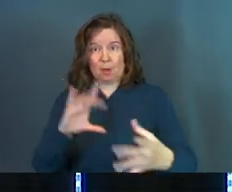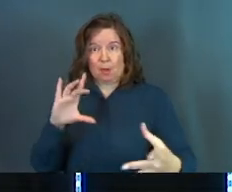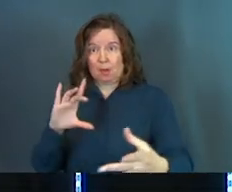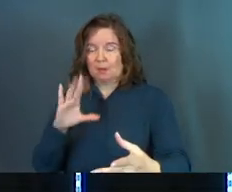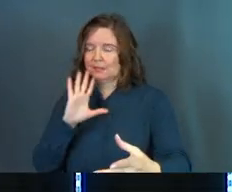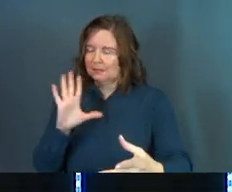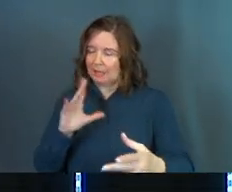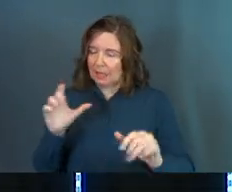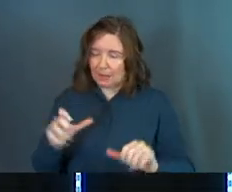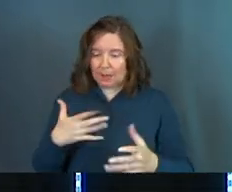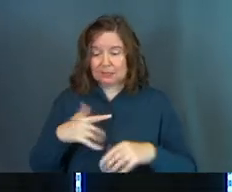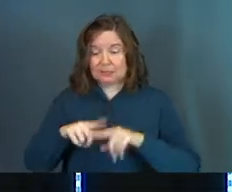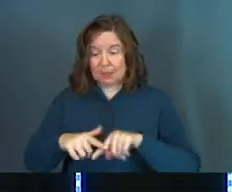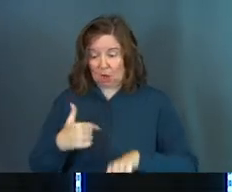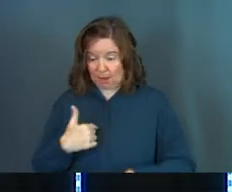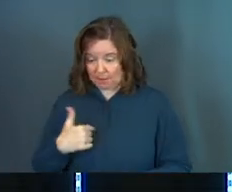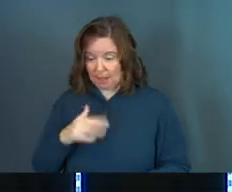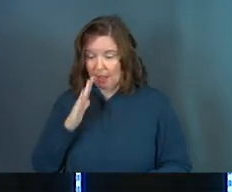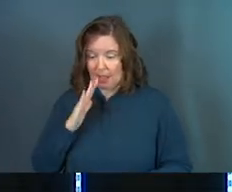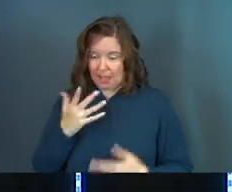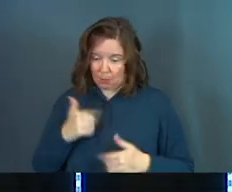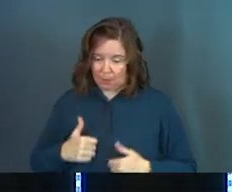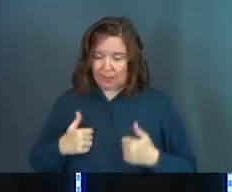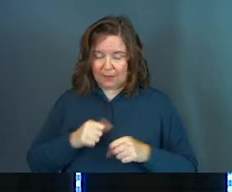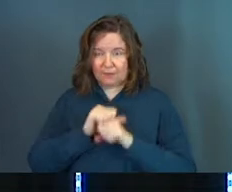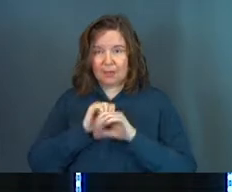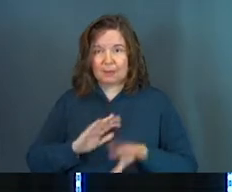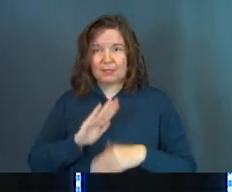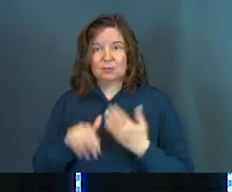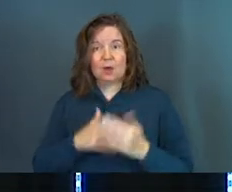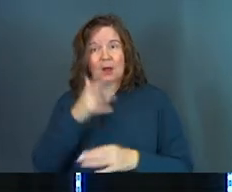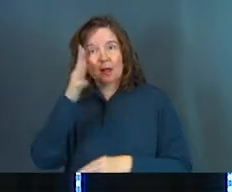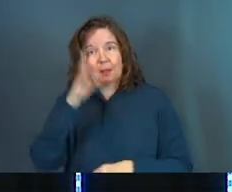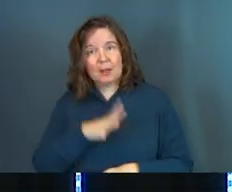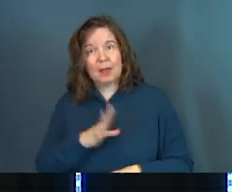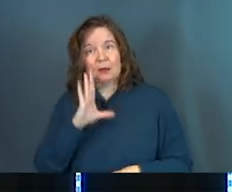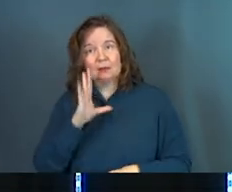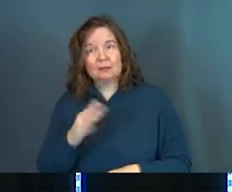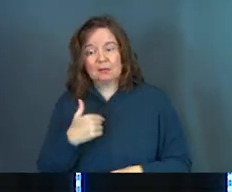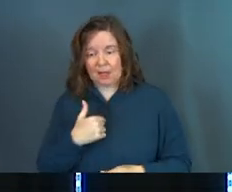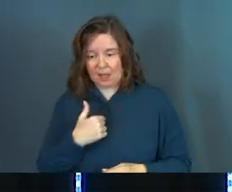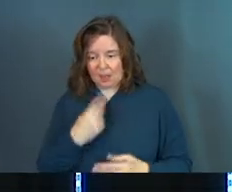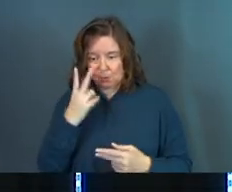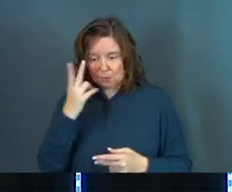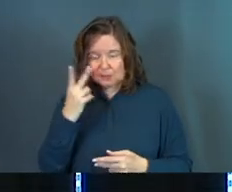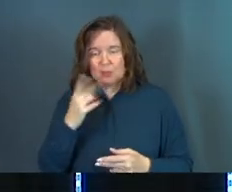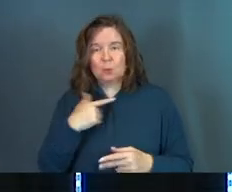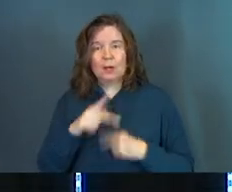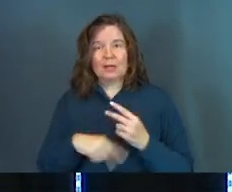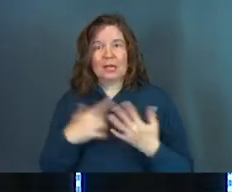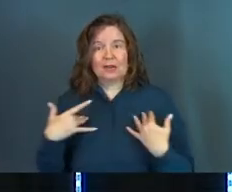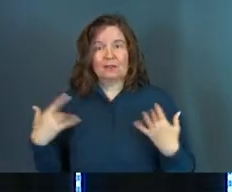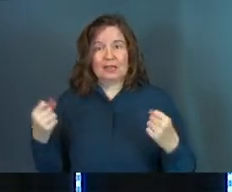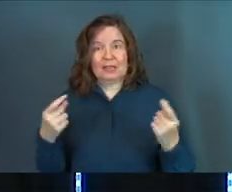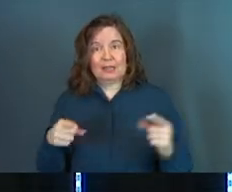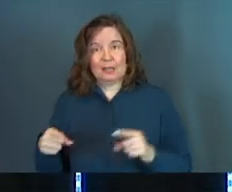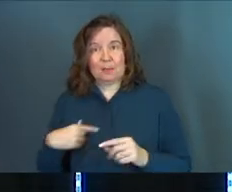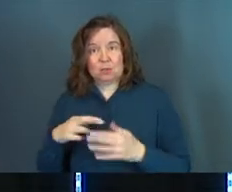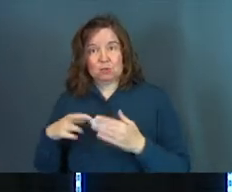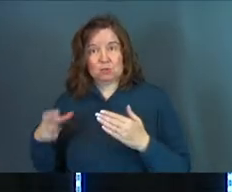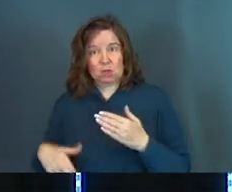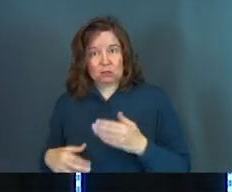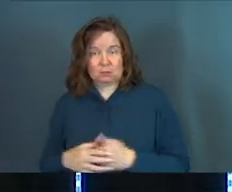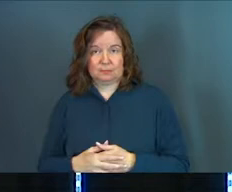he says, as much as it depends on me, I'll live at peace with all men. I'm going to see what kind of healing can come as a